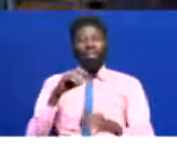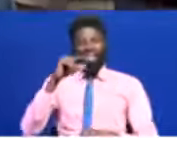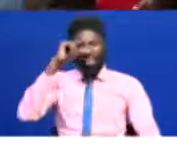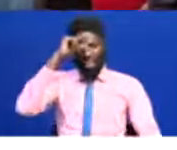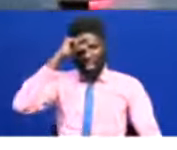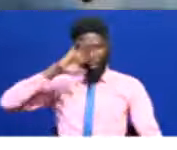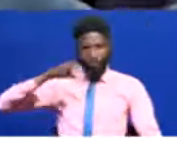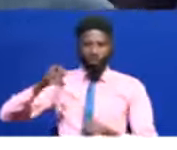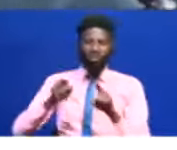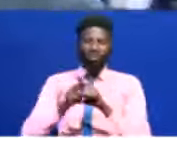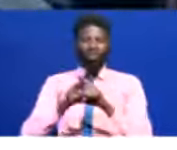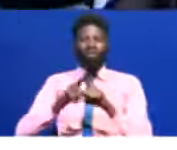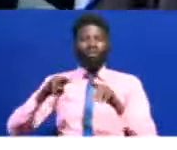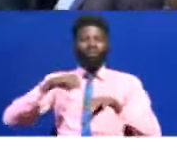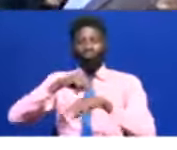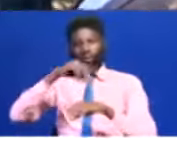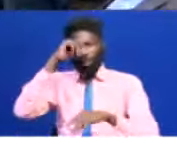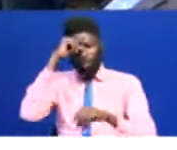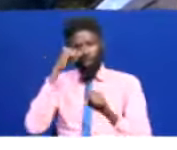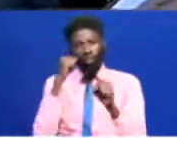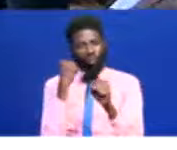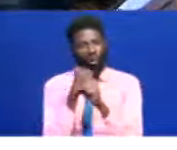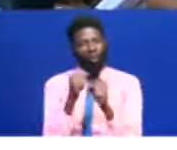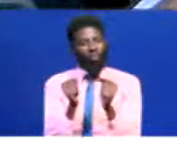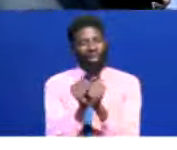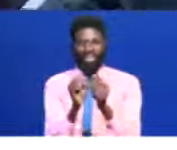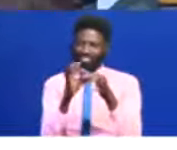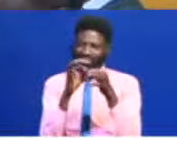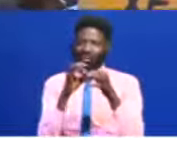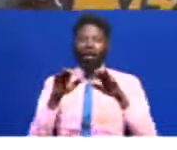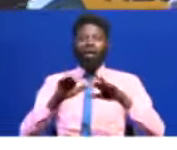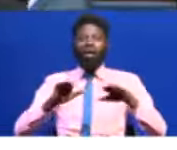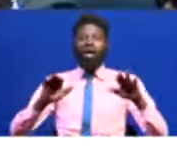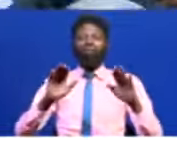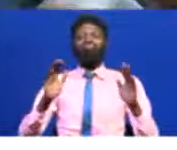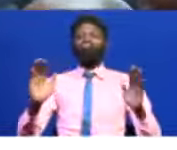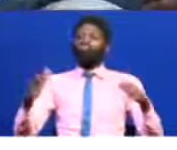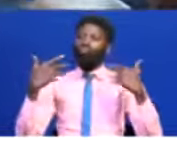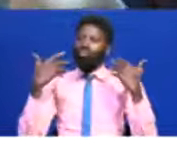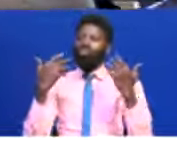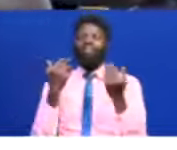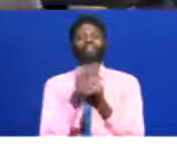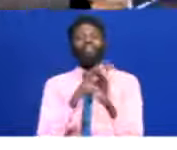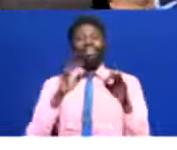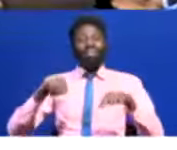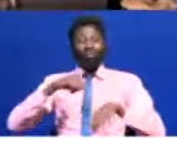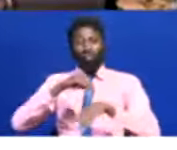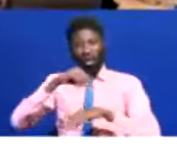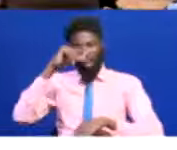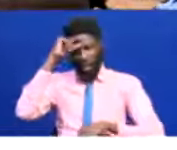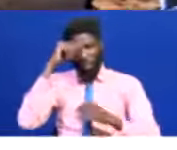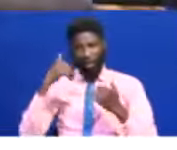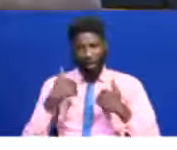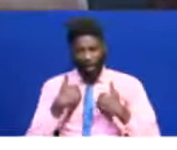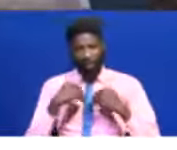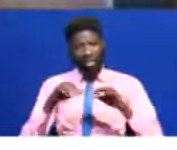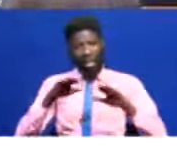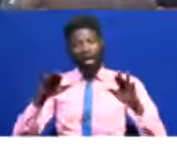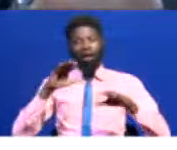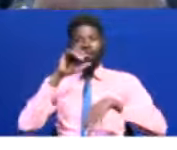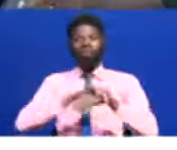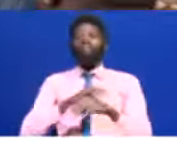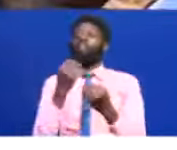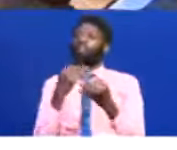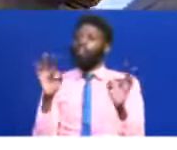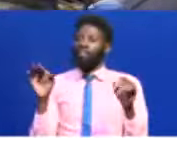so that on land we get it free. National government, where we have land, we get it free on affordable housing, and the